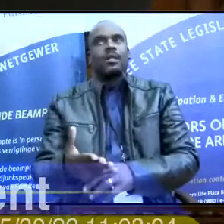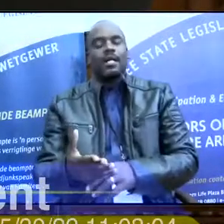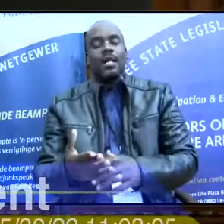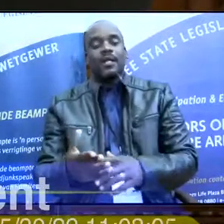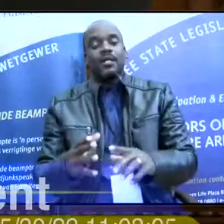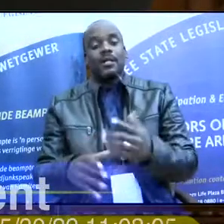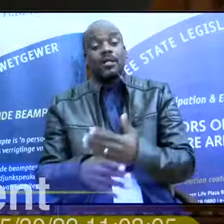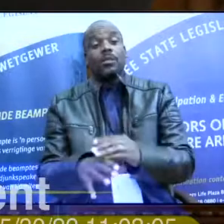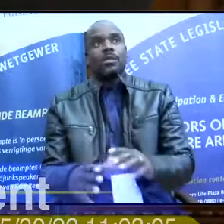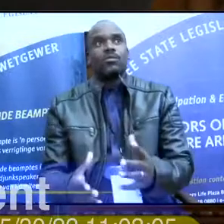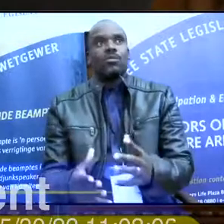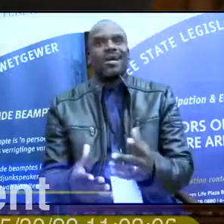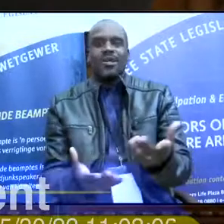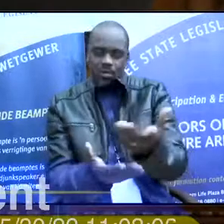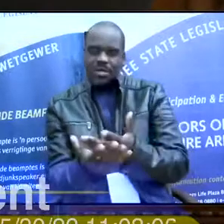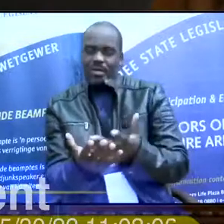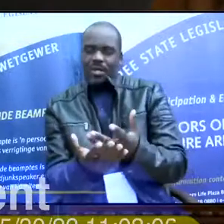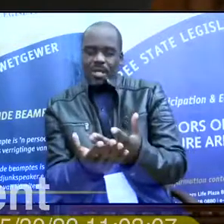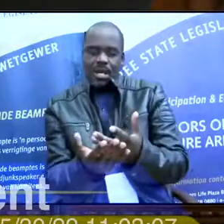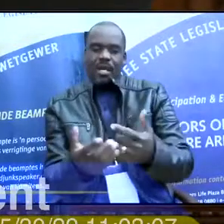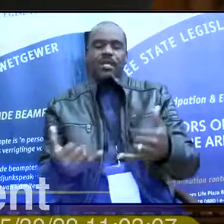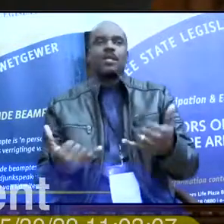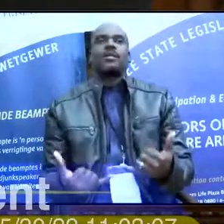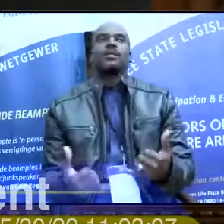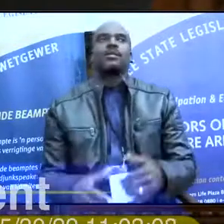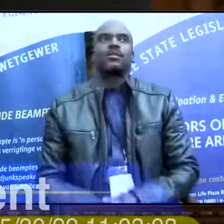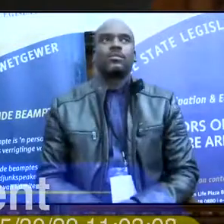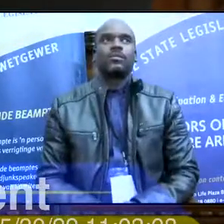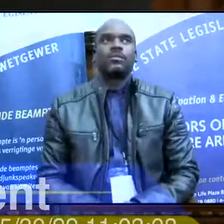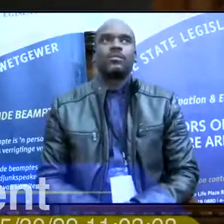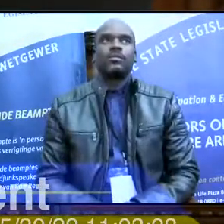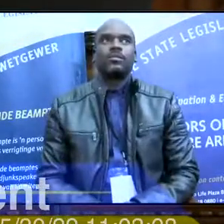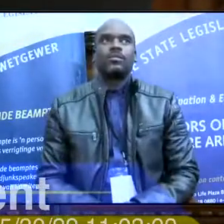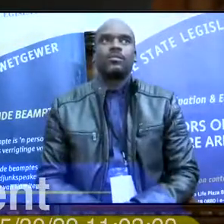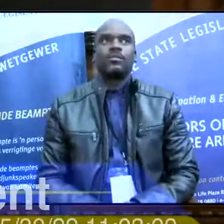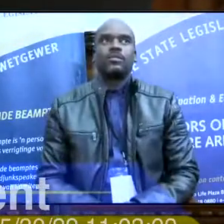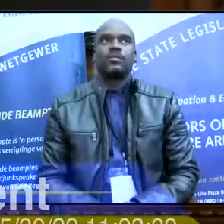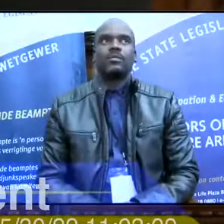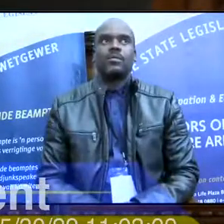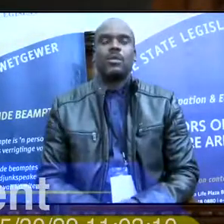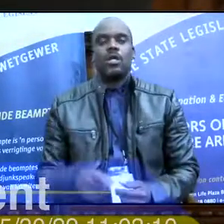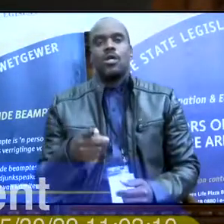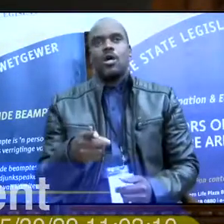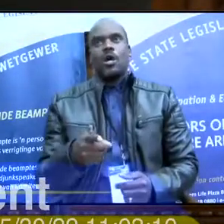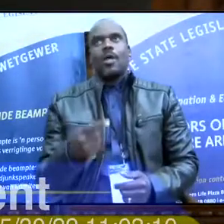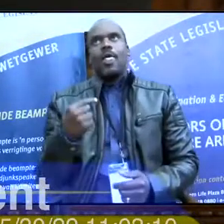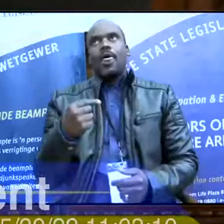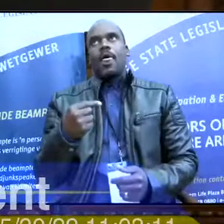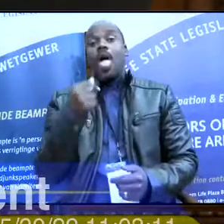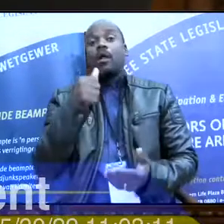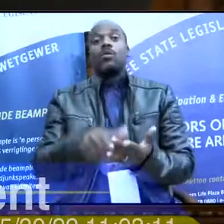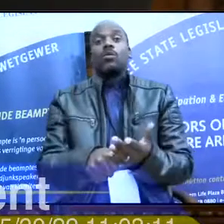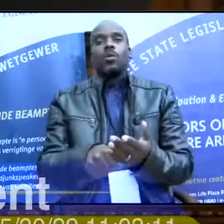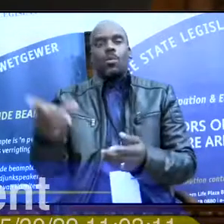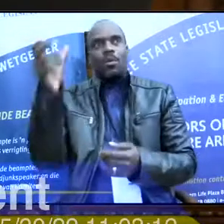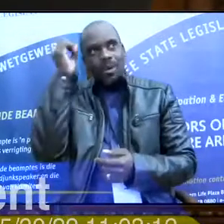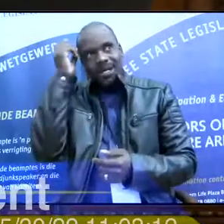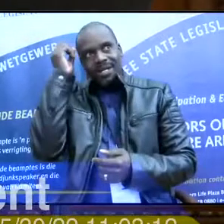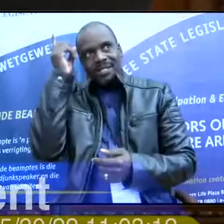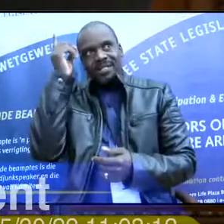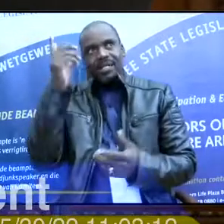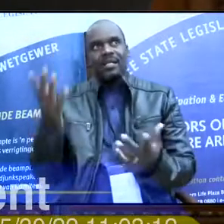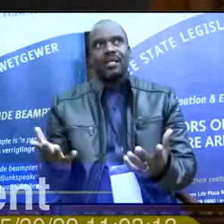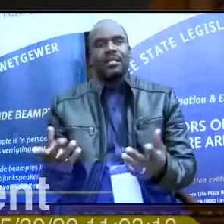but how does the macro environment affect what it is that we plan to do and we can only understand that by understanding the global